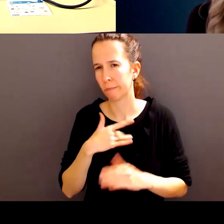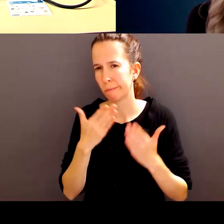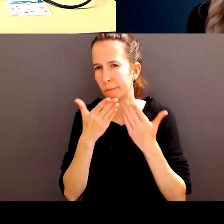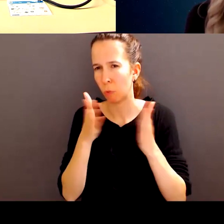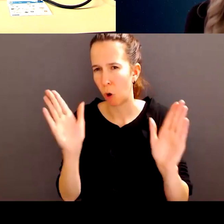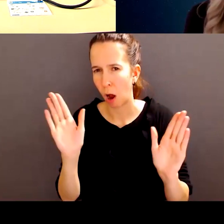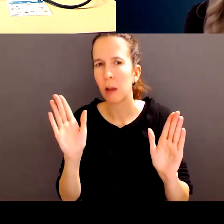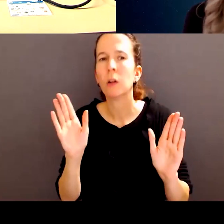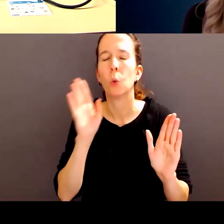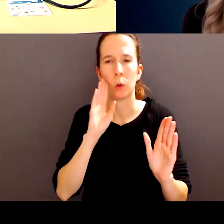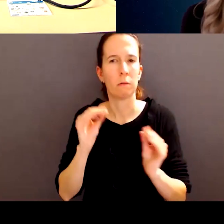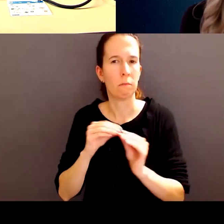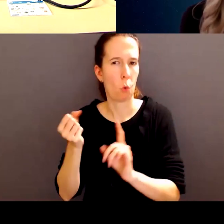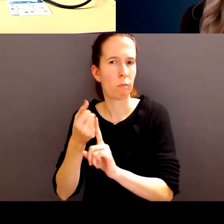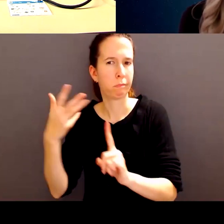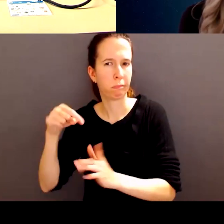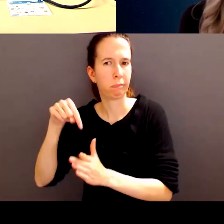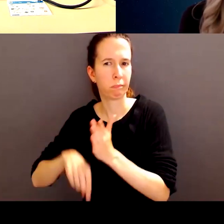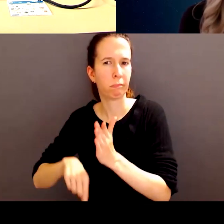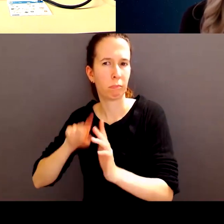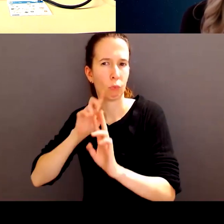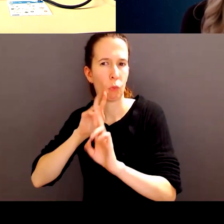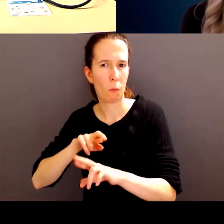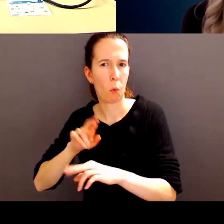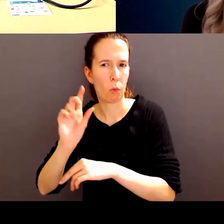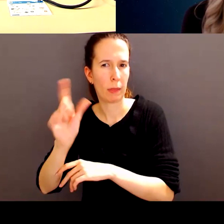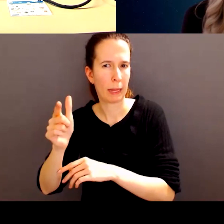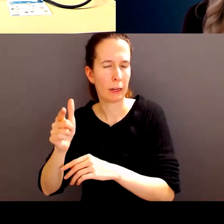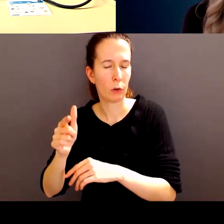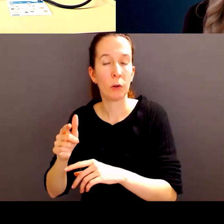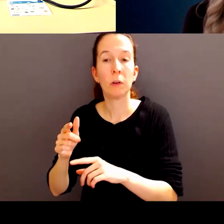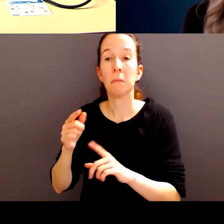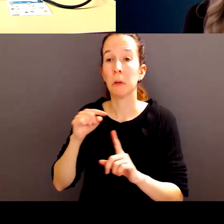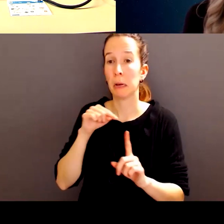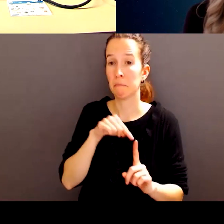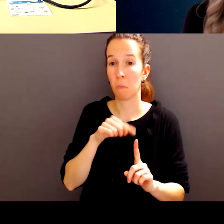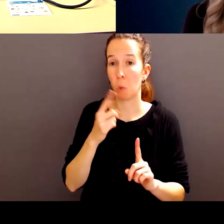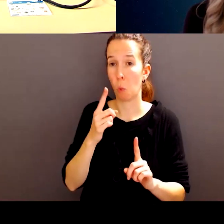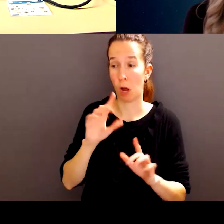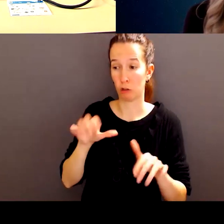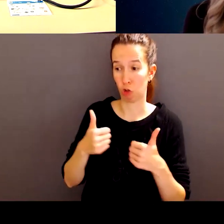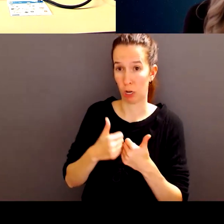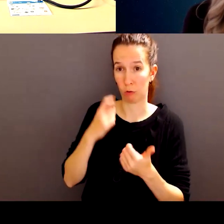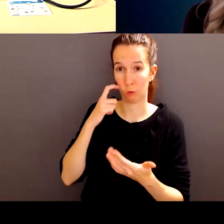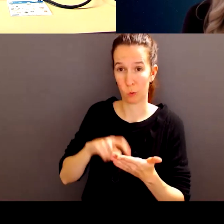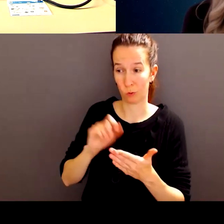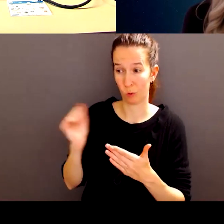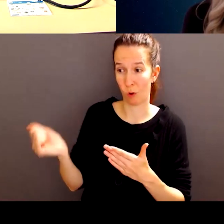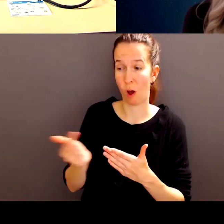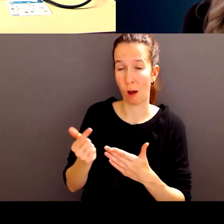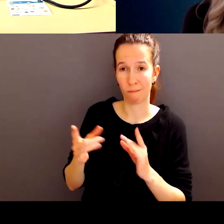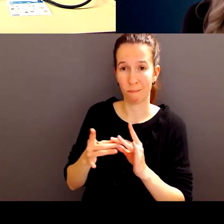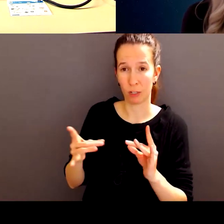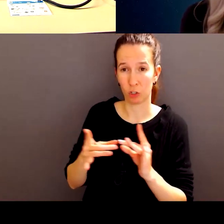presenting a more fulsome report eventually, is that one of the challenges shared by all the patient partners was just in identifying a